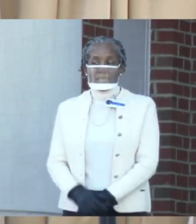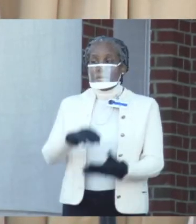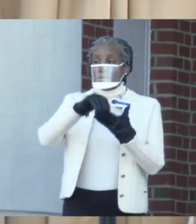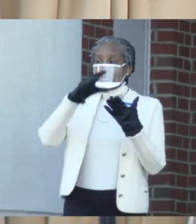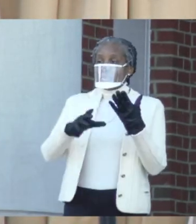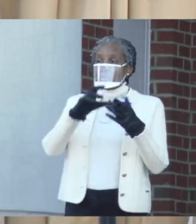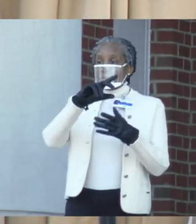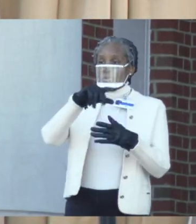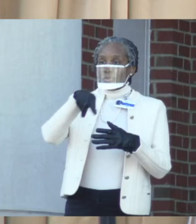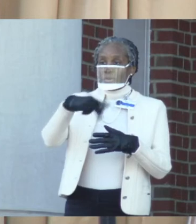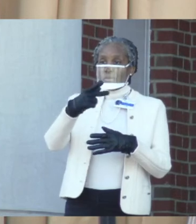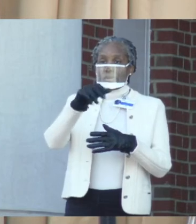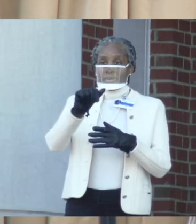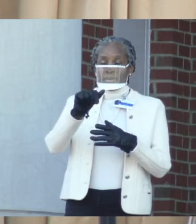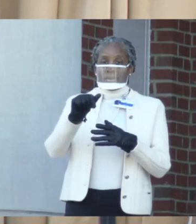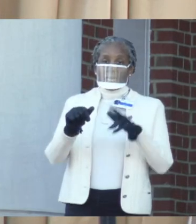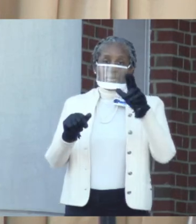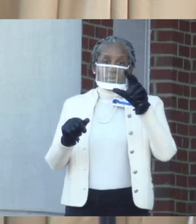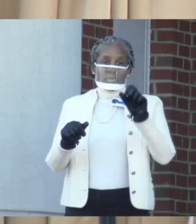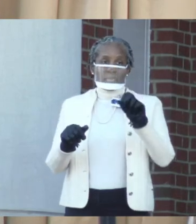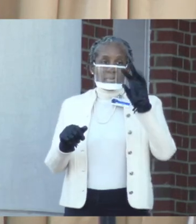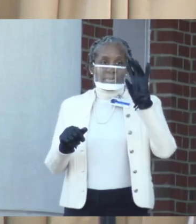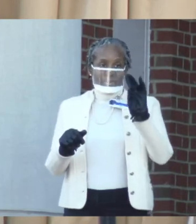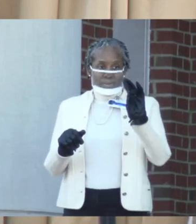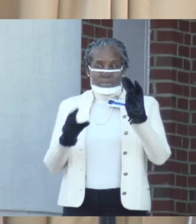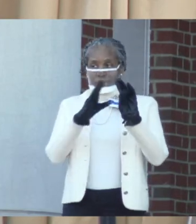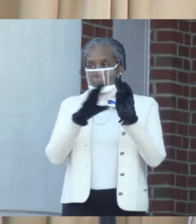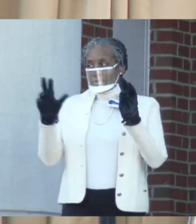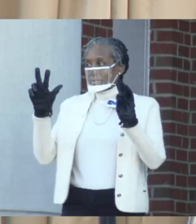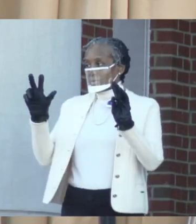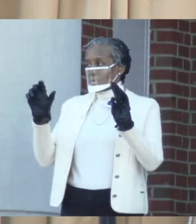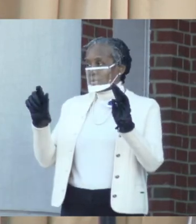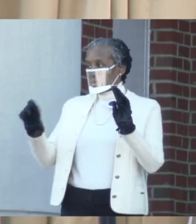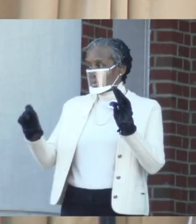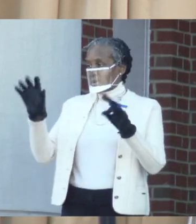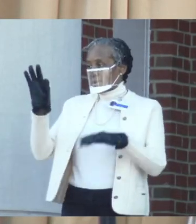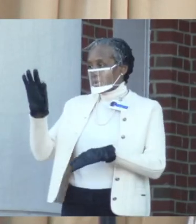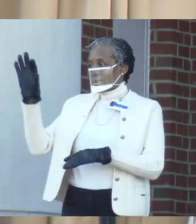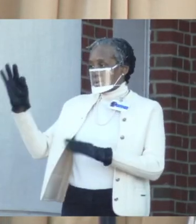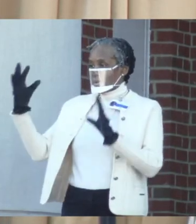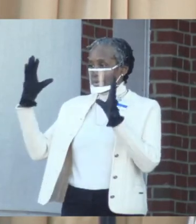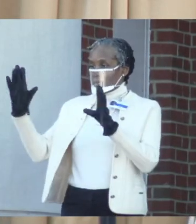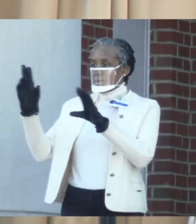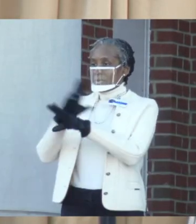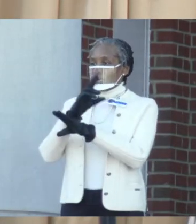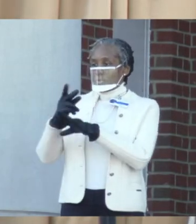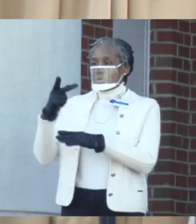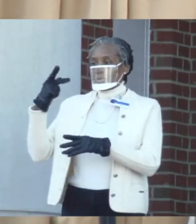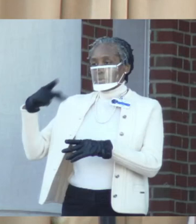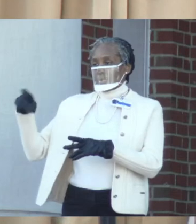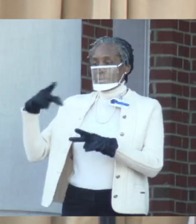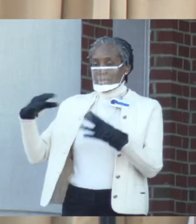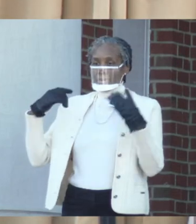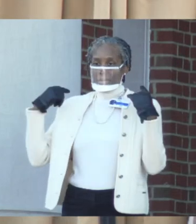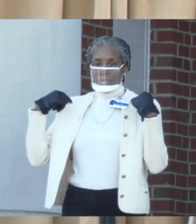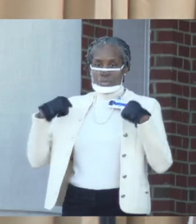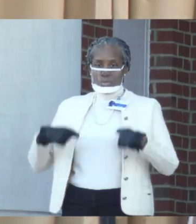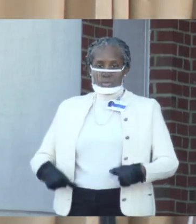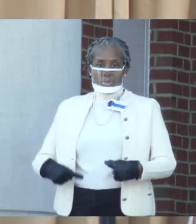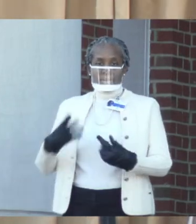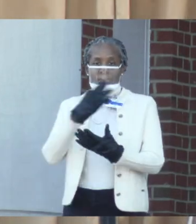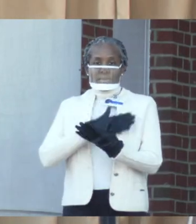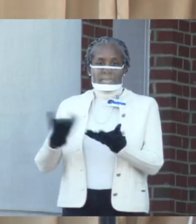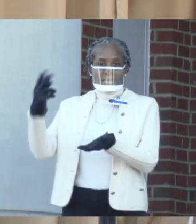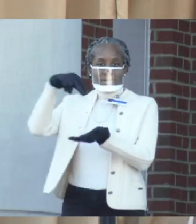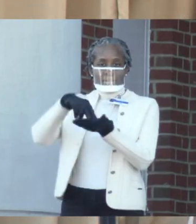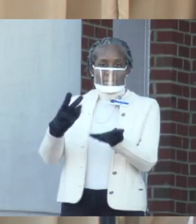Students with a grade point average between 3.7 and 3.99 are wearing purple cords. Please stand